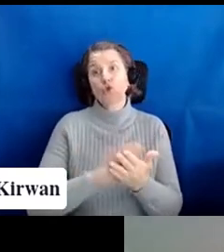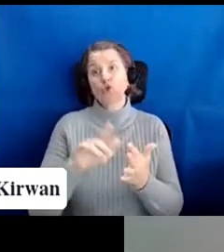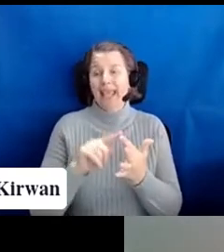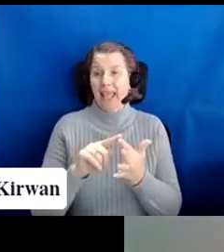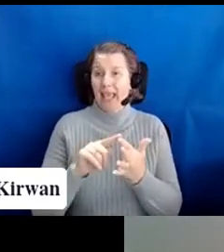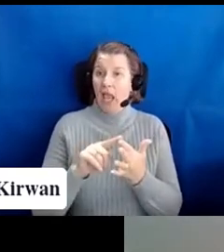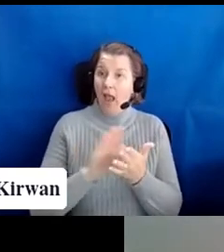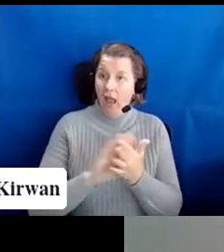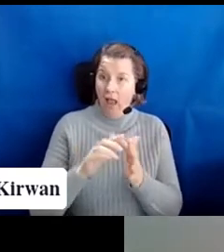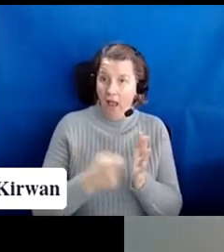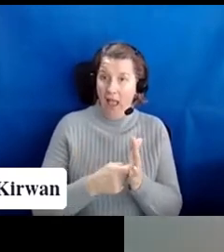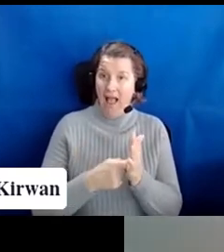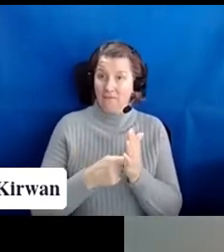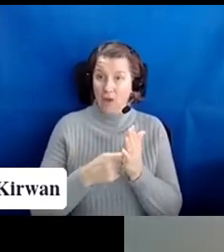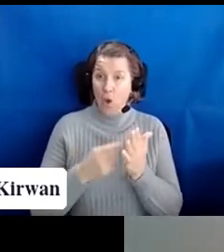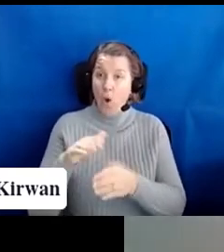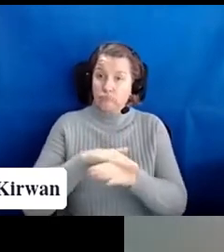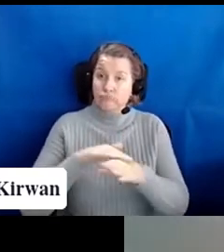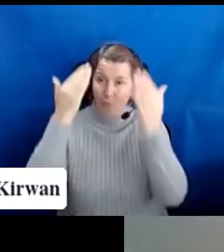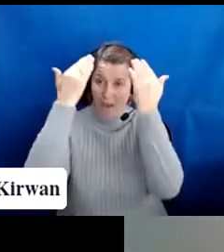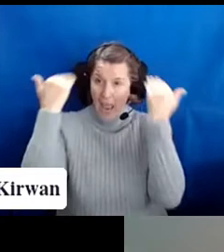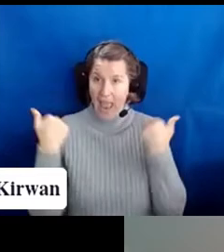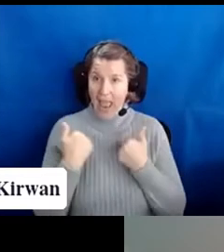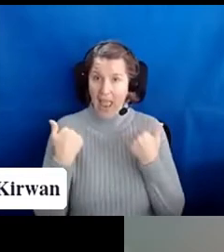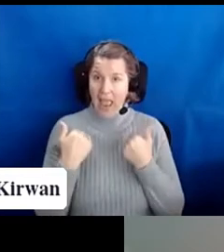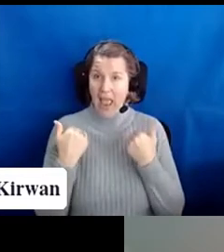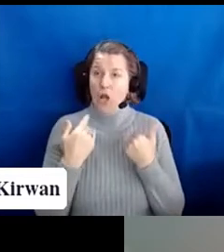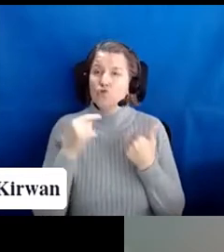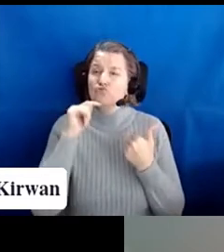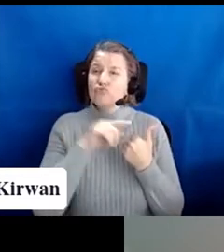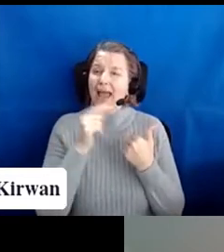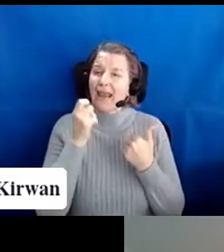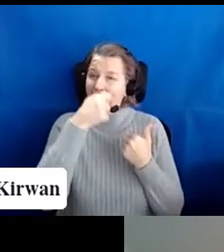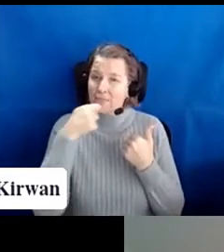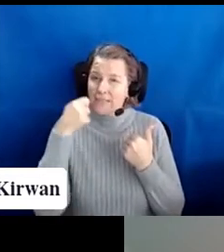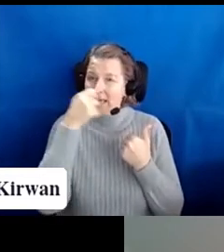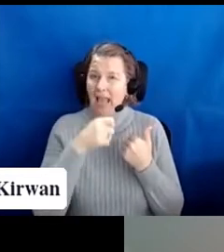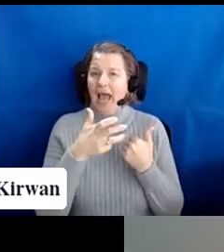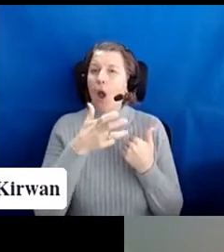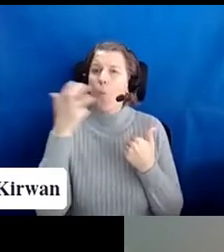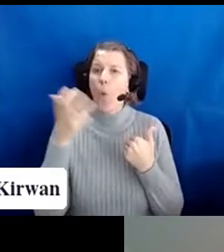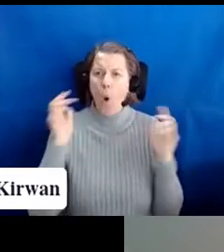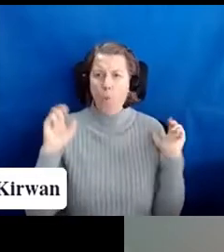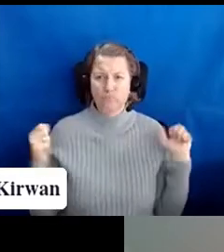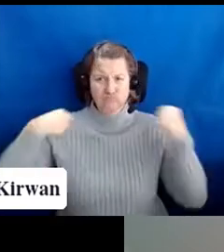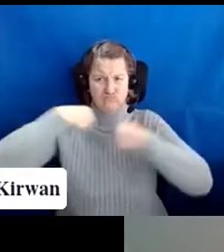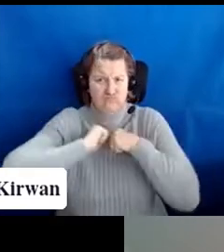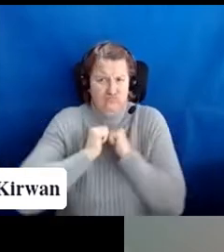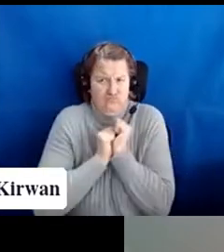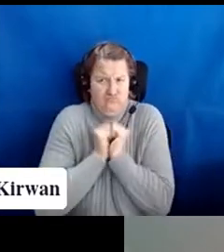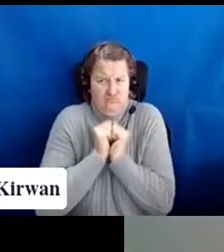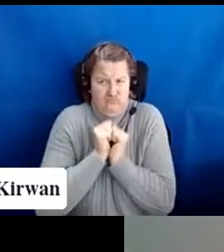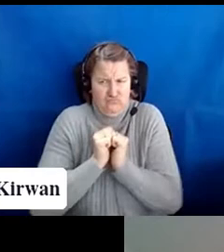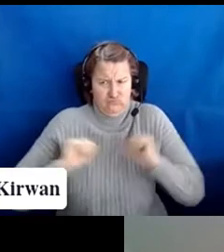length brown hair, bright red lipstick, and a very, very warm cardigan today on this wintry West Wales